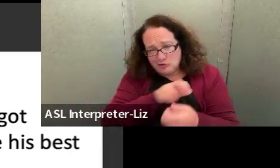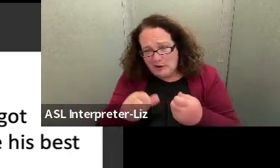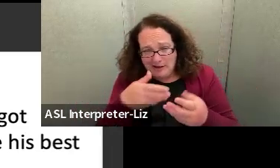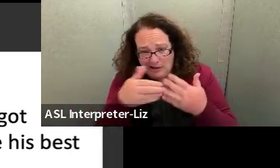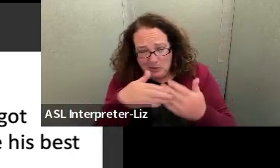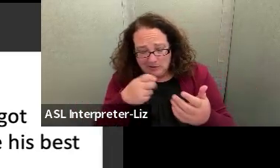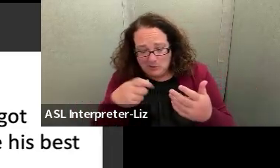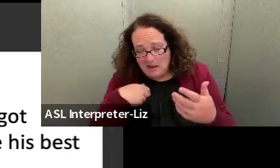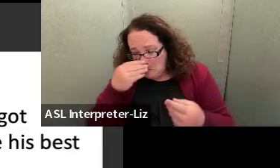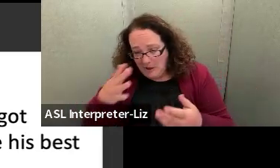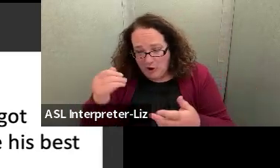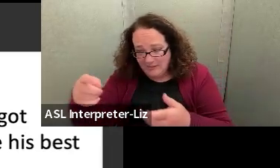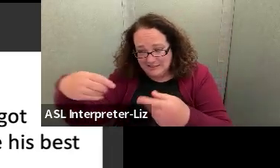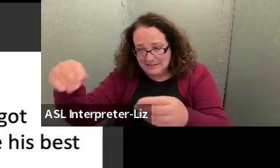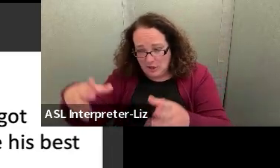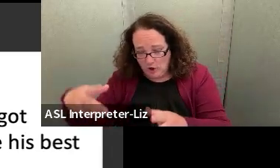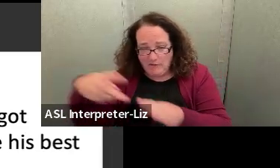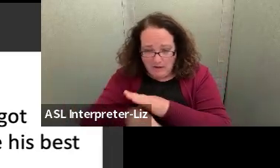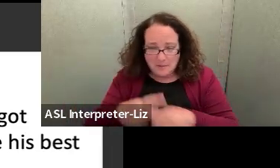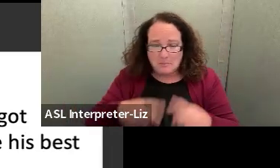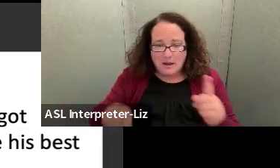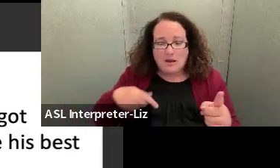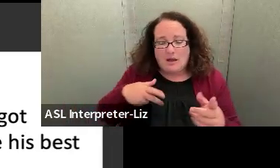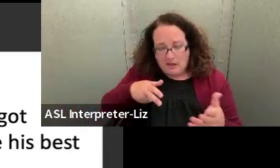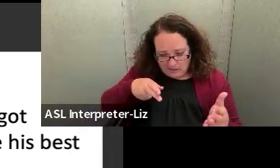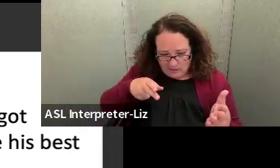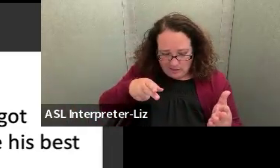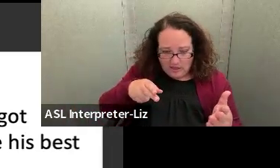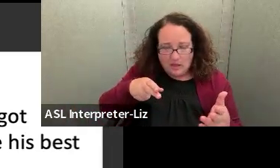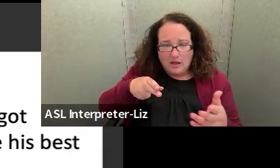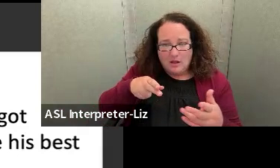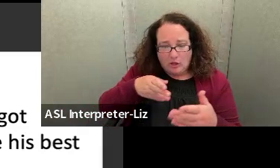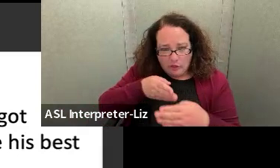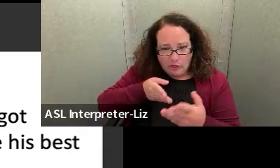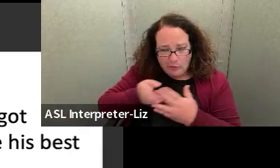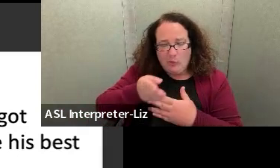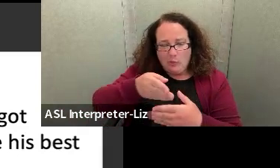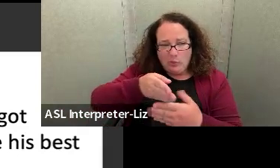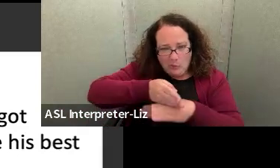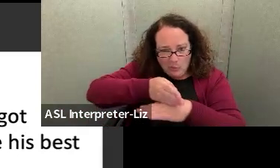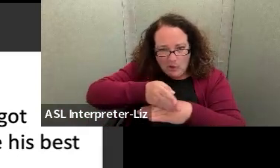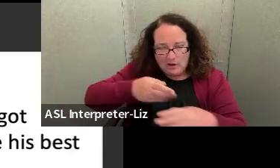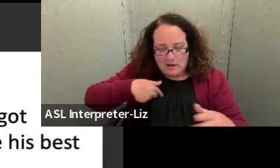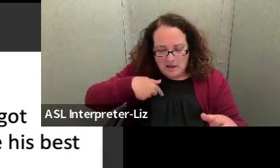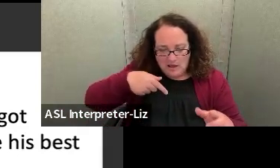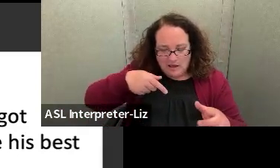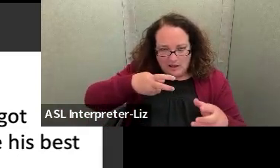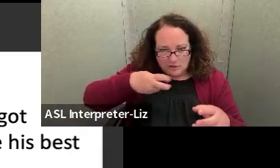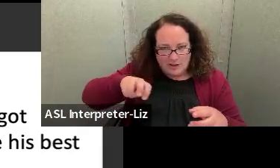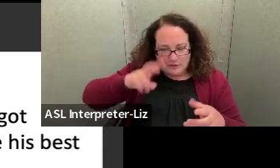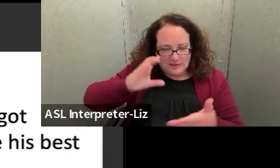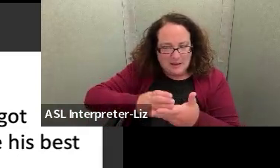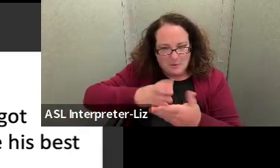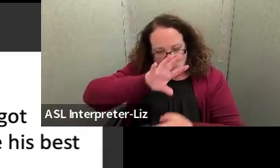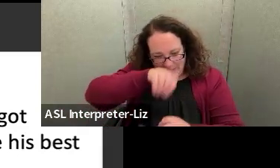cares if it was cut in half? And by cutting through the map into the wood, I transferred the image of the world into the wood. I covered